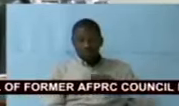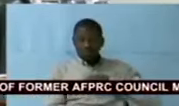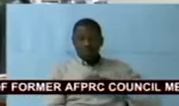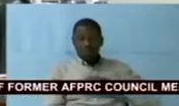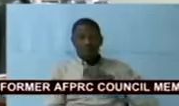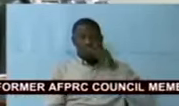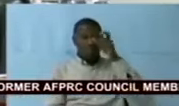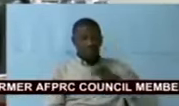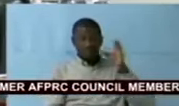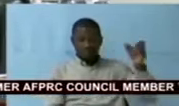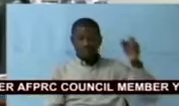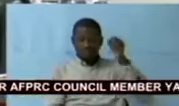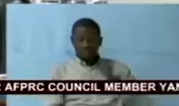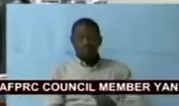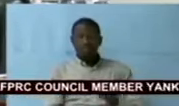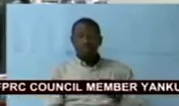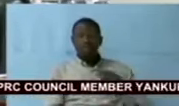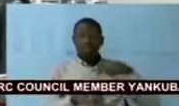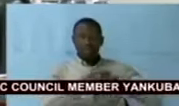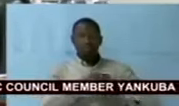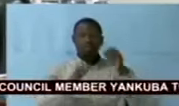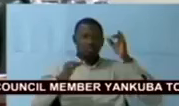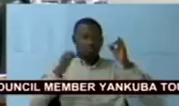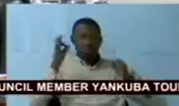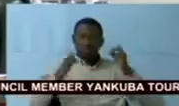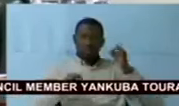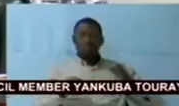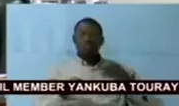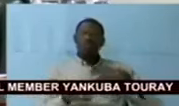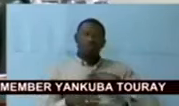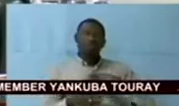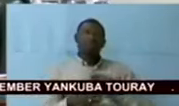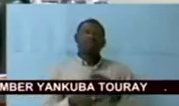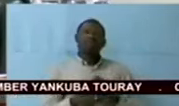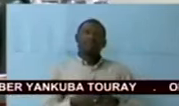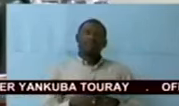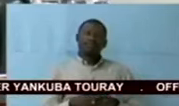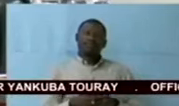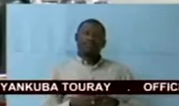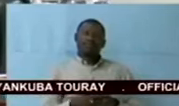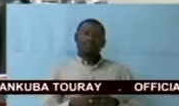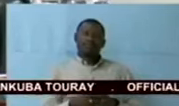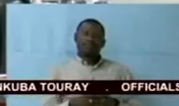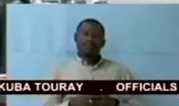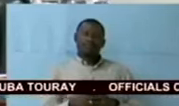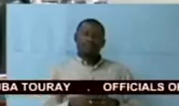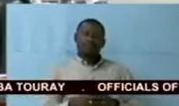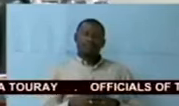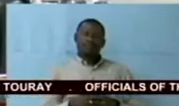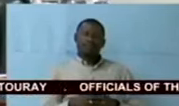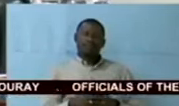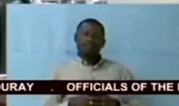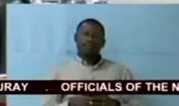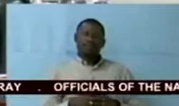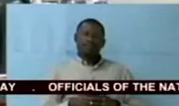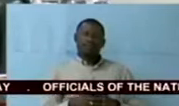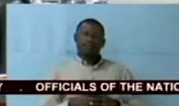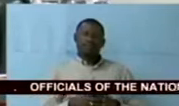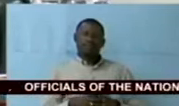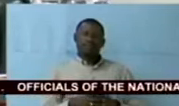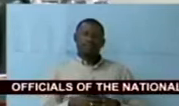bala nyinako. Ndol menu belori nyin tumi moli ndele nyin kanin buru atena sede yarola. As